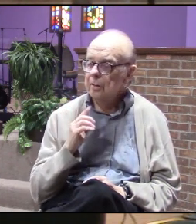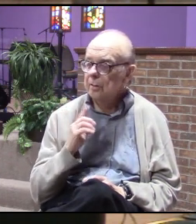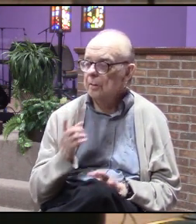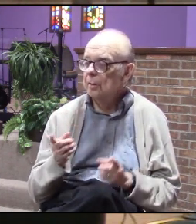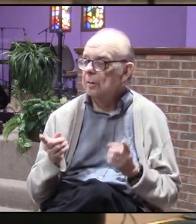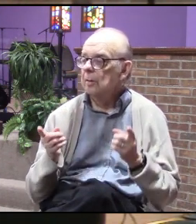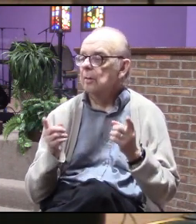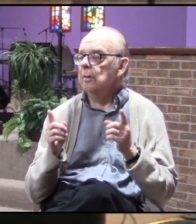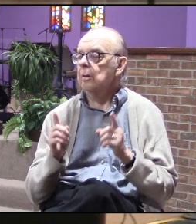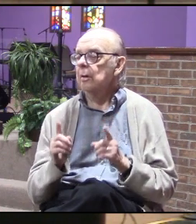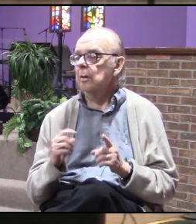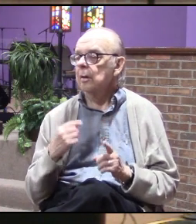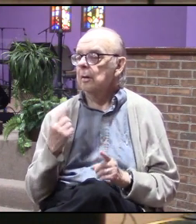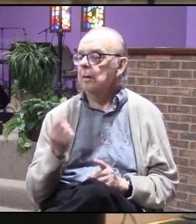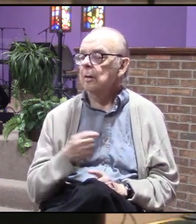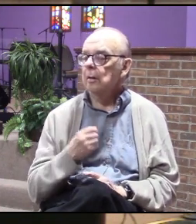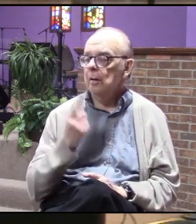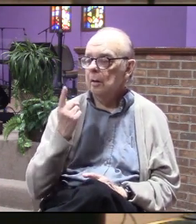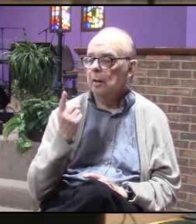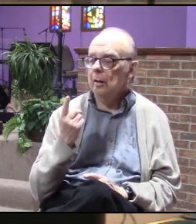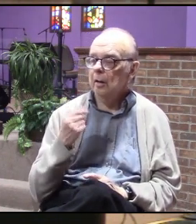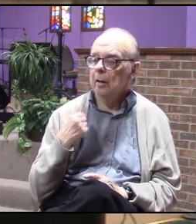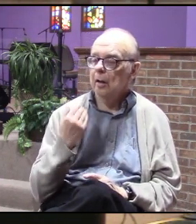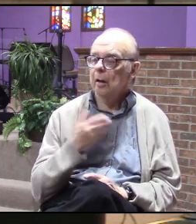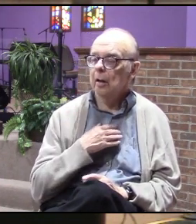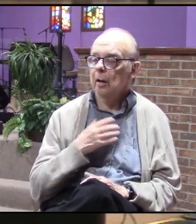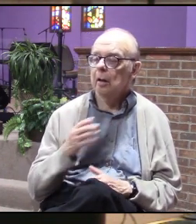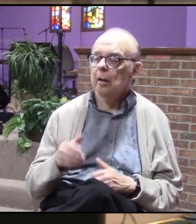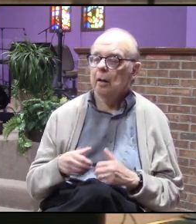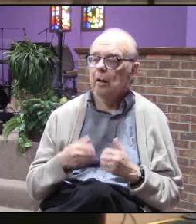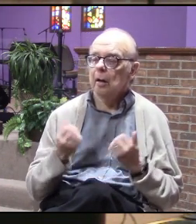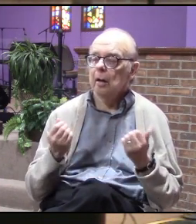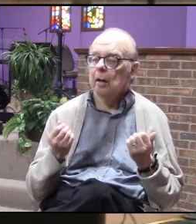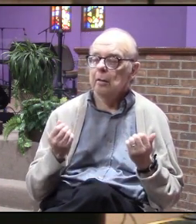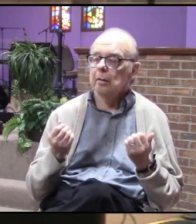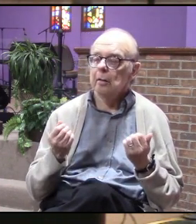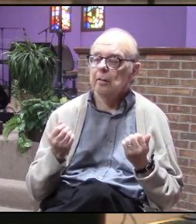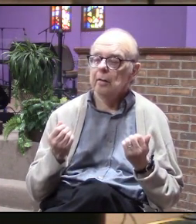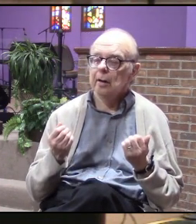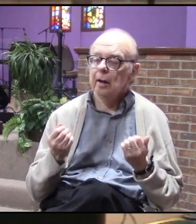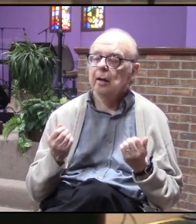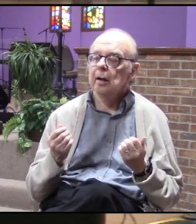when we realize that our life's greater needs are met.